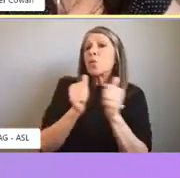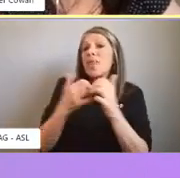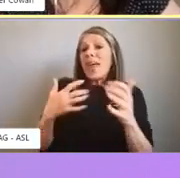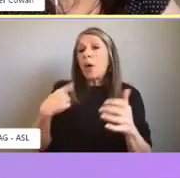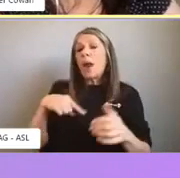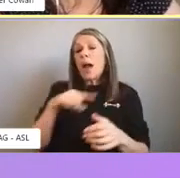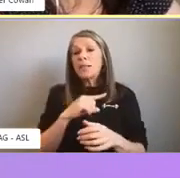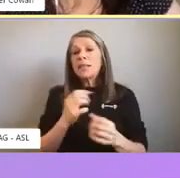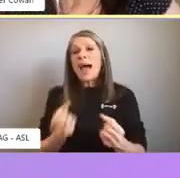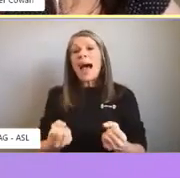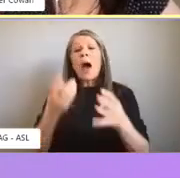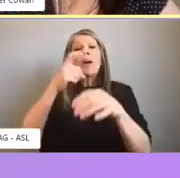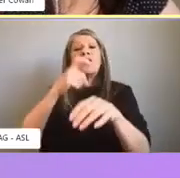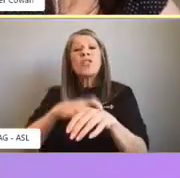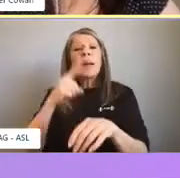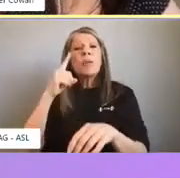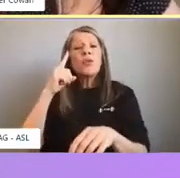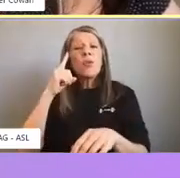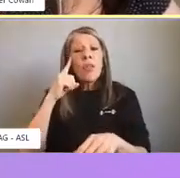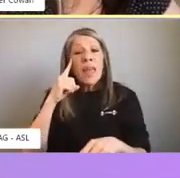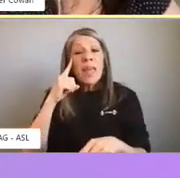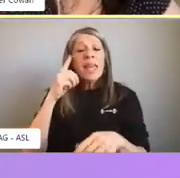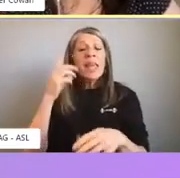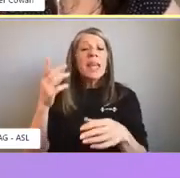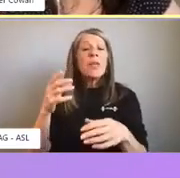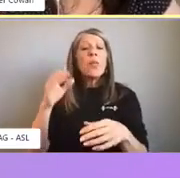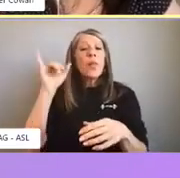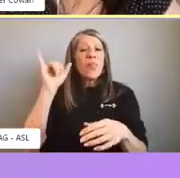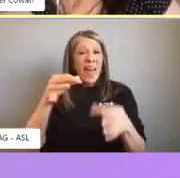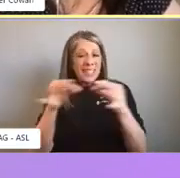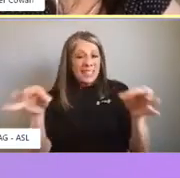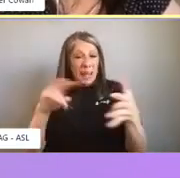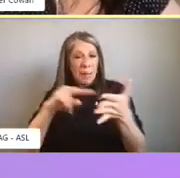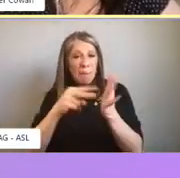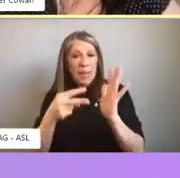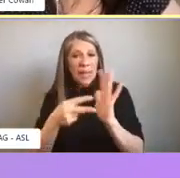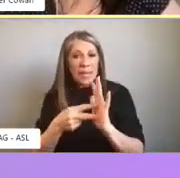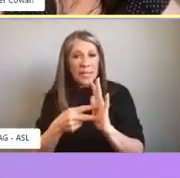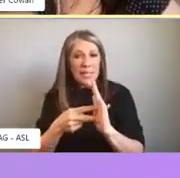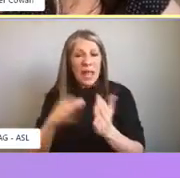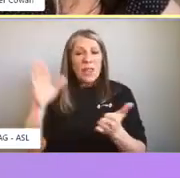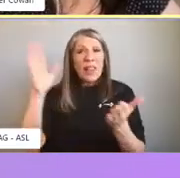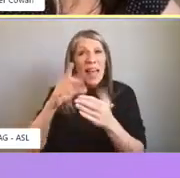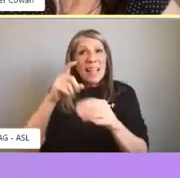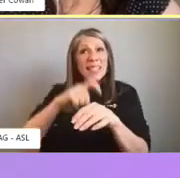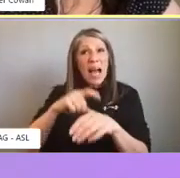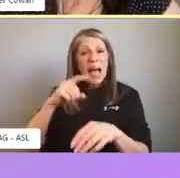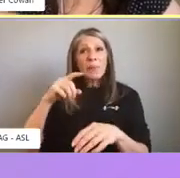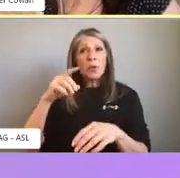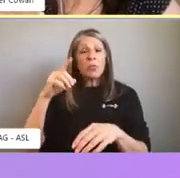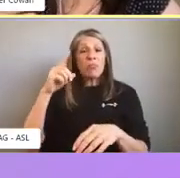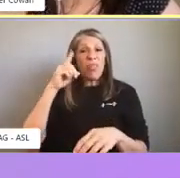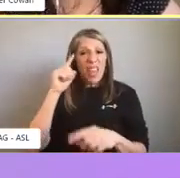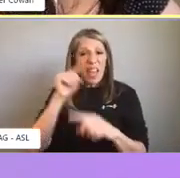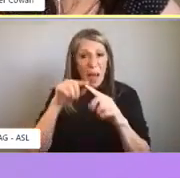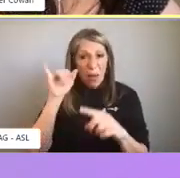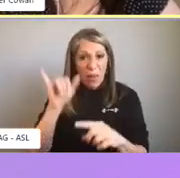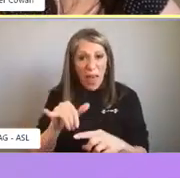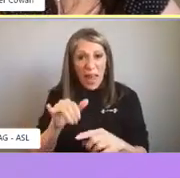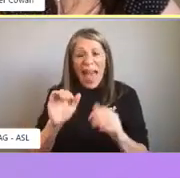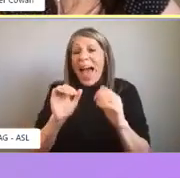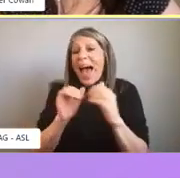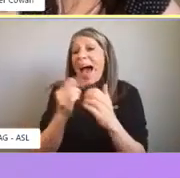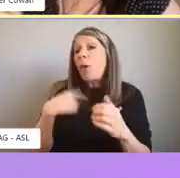much time do you think is spent defining what that statement means? So less time is spent thinking about how we